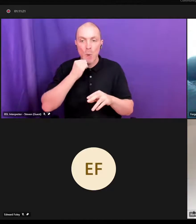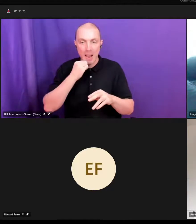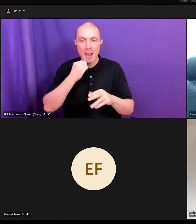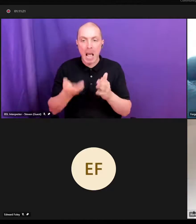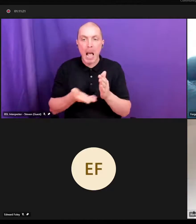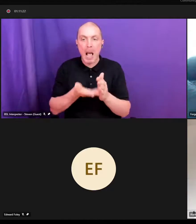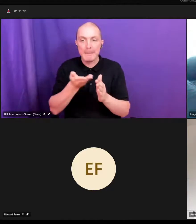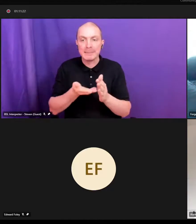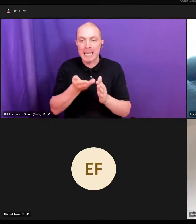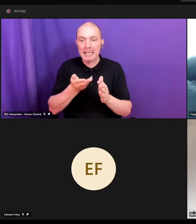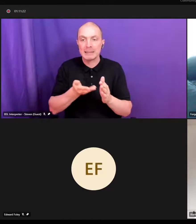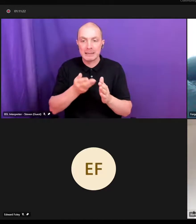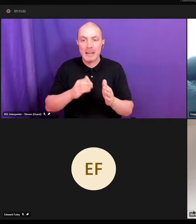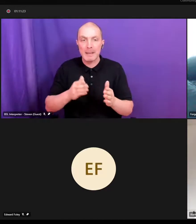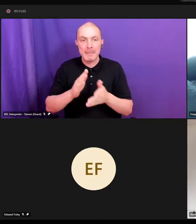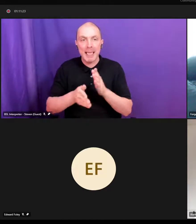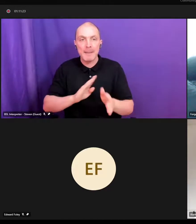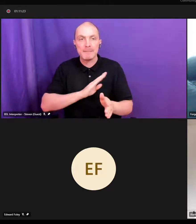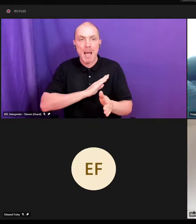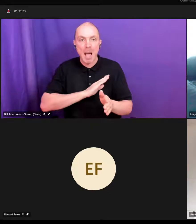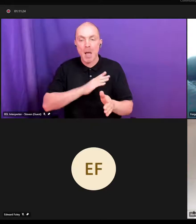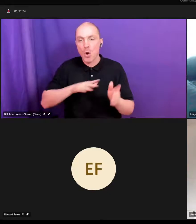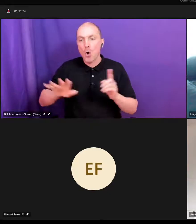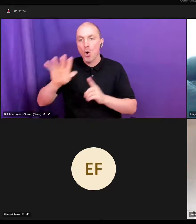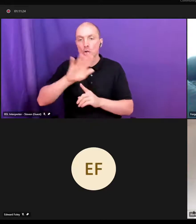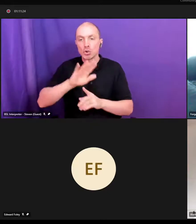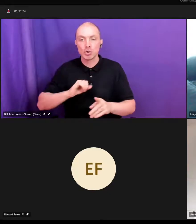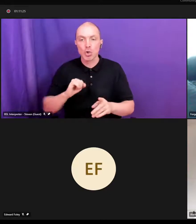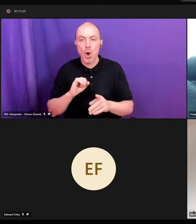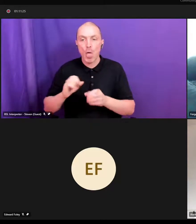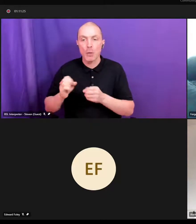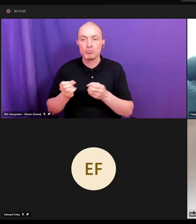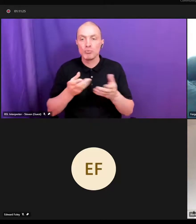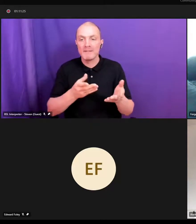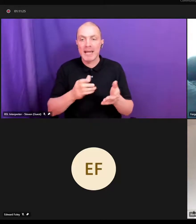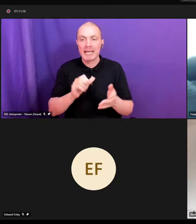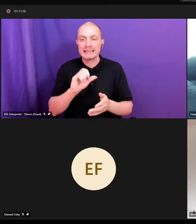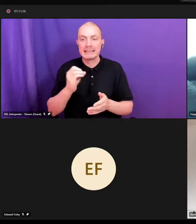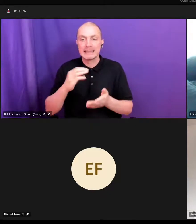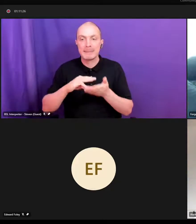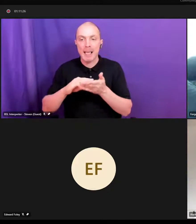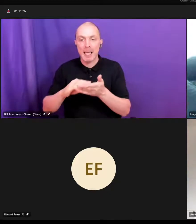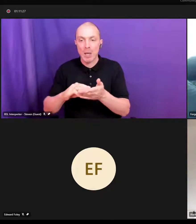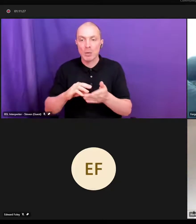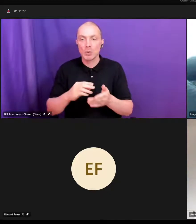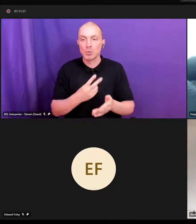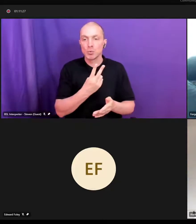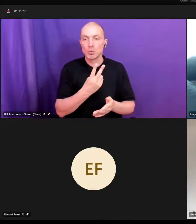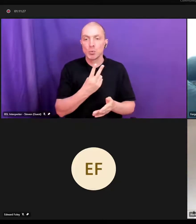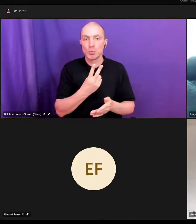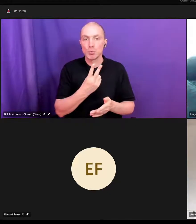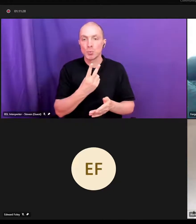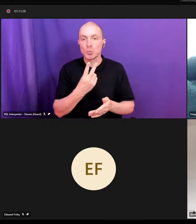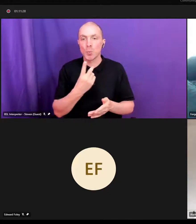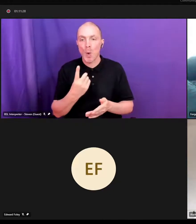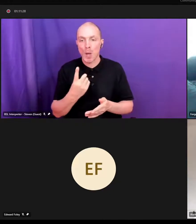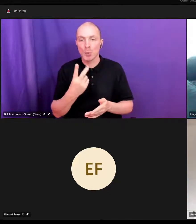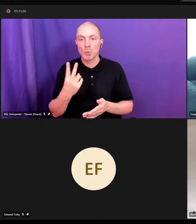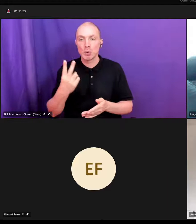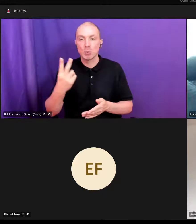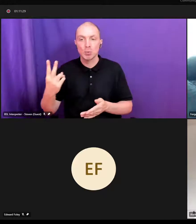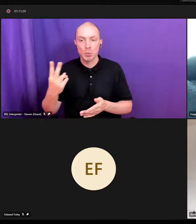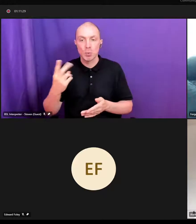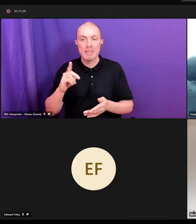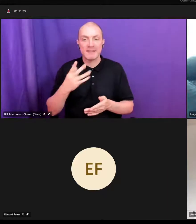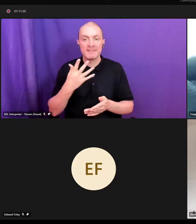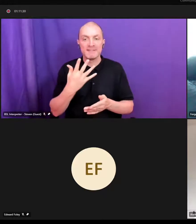provided funding in the region of £60 million to undertake that. For 2021-22, there's an initial £5 million allocation